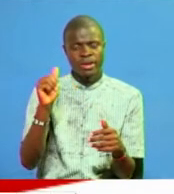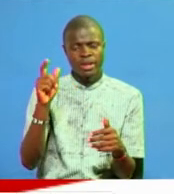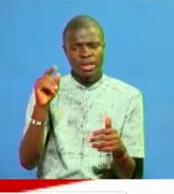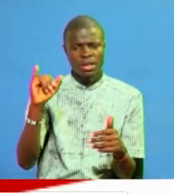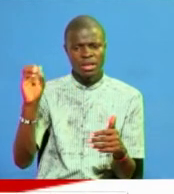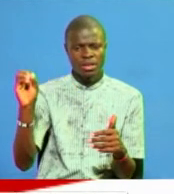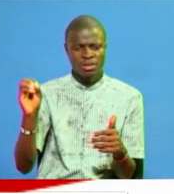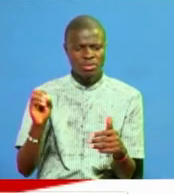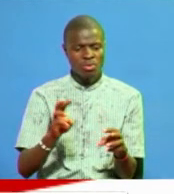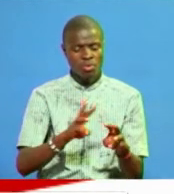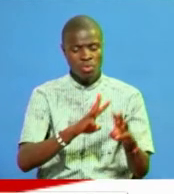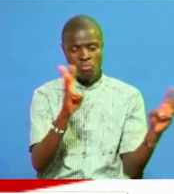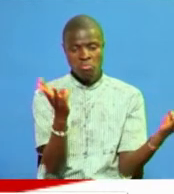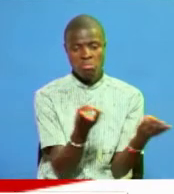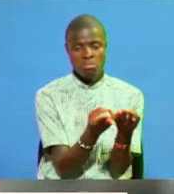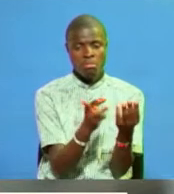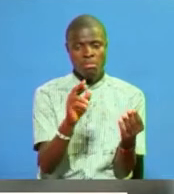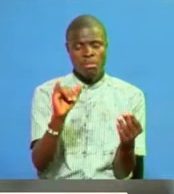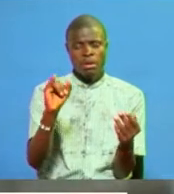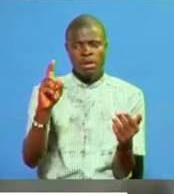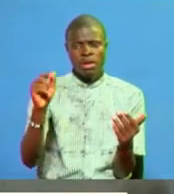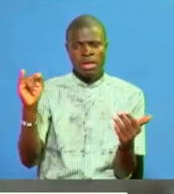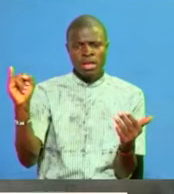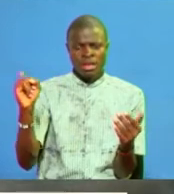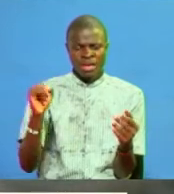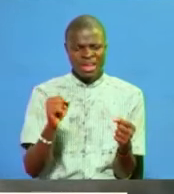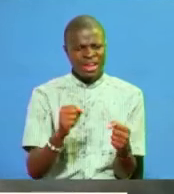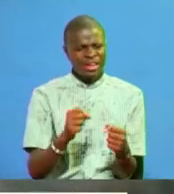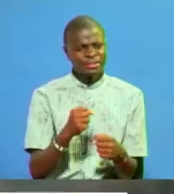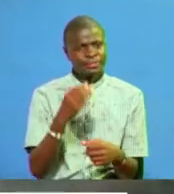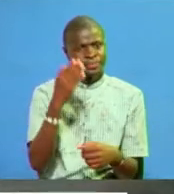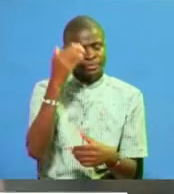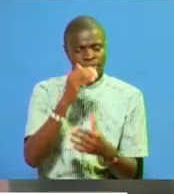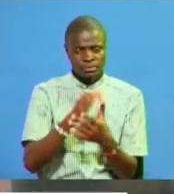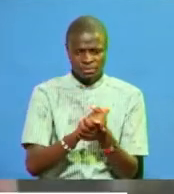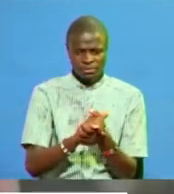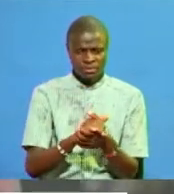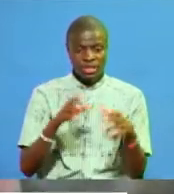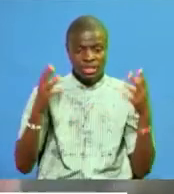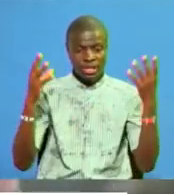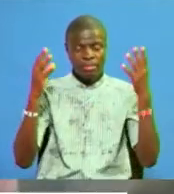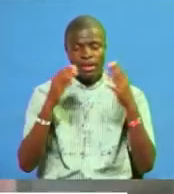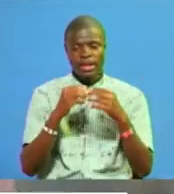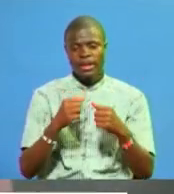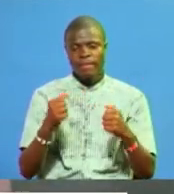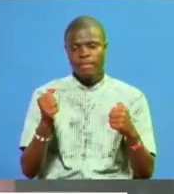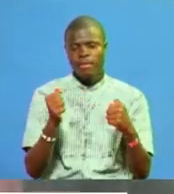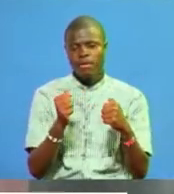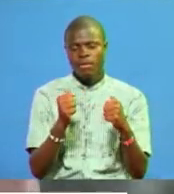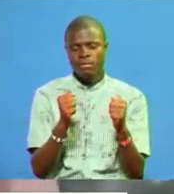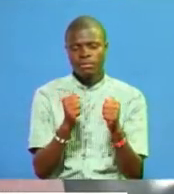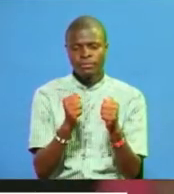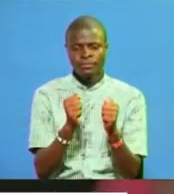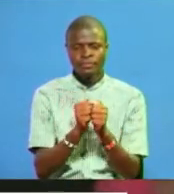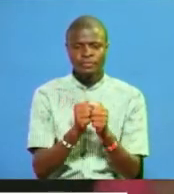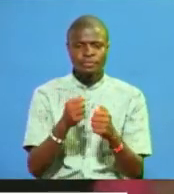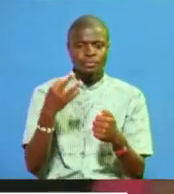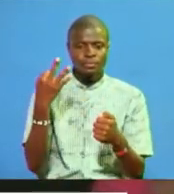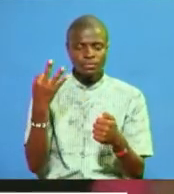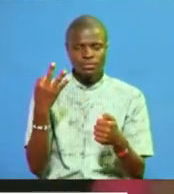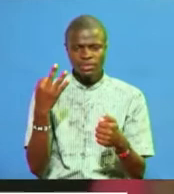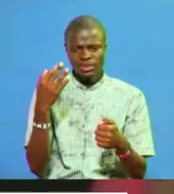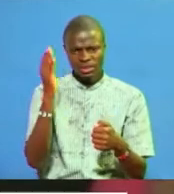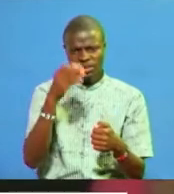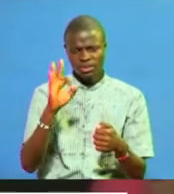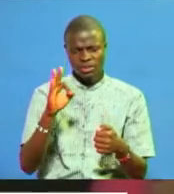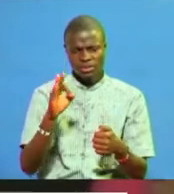World Radio Day is celebrated every year on February 13th to mark the important role that radio plays in the society. This being